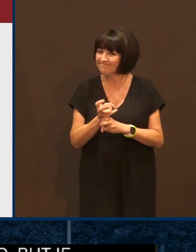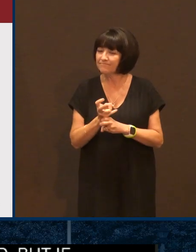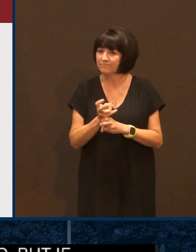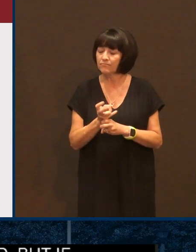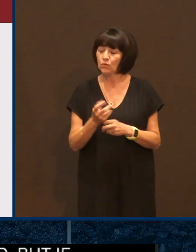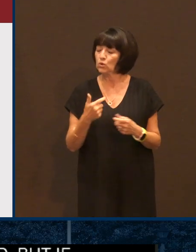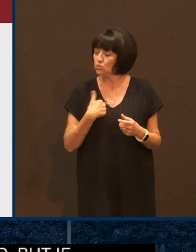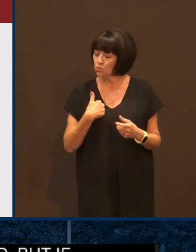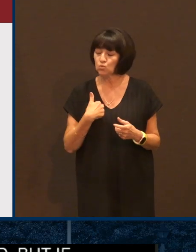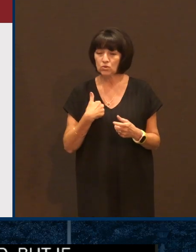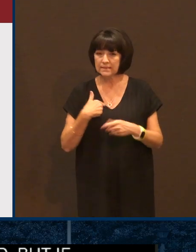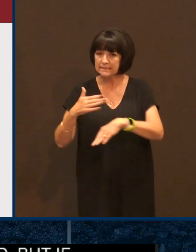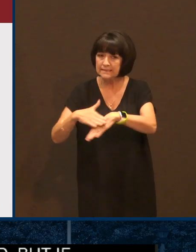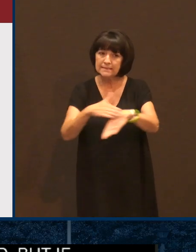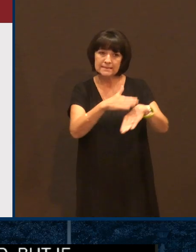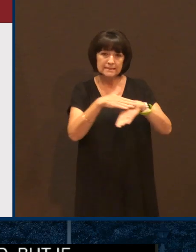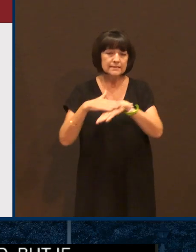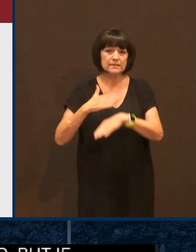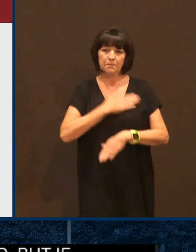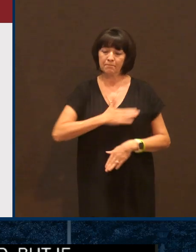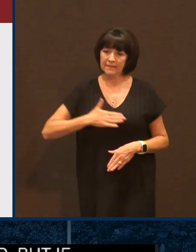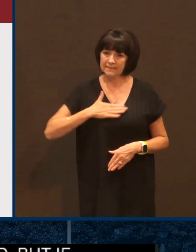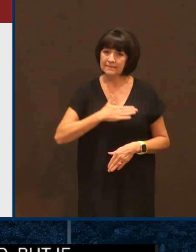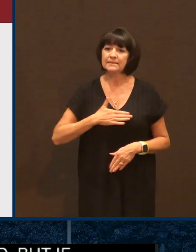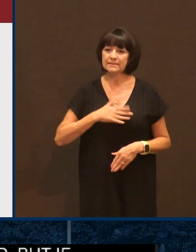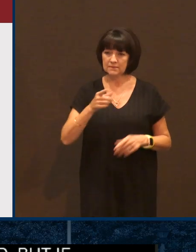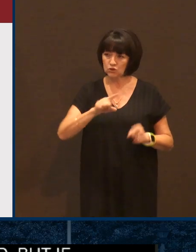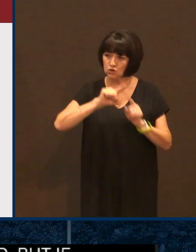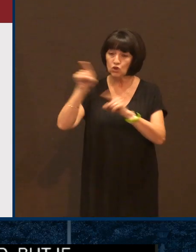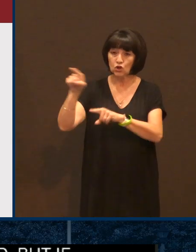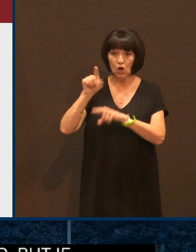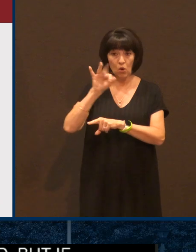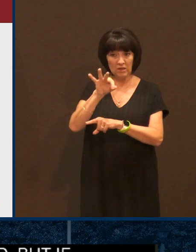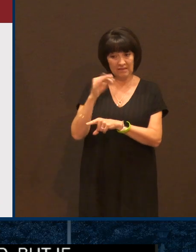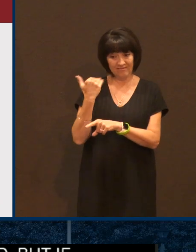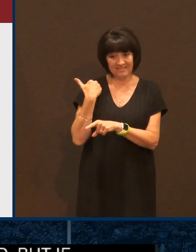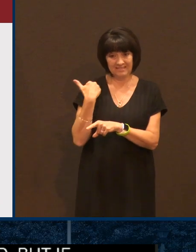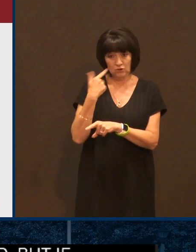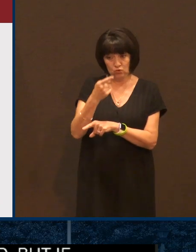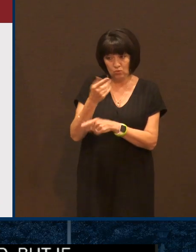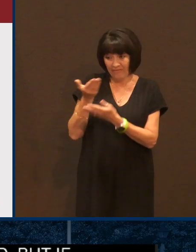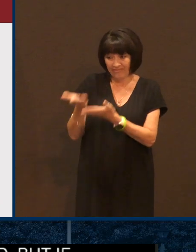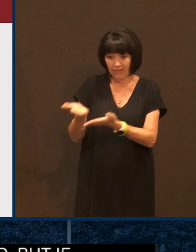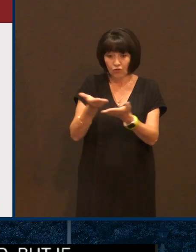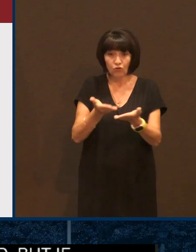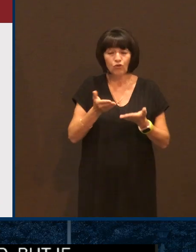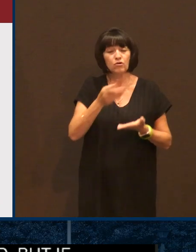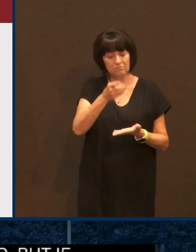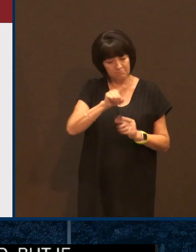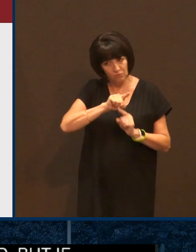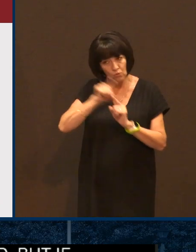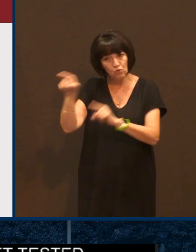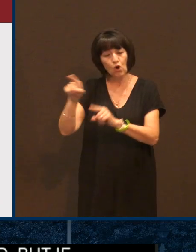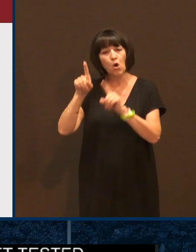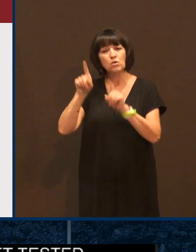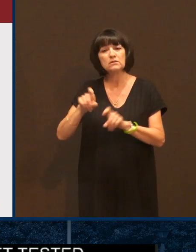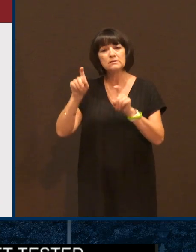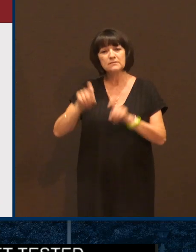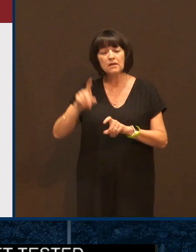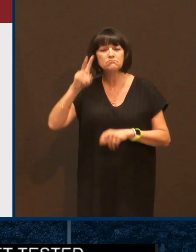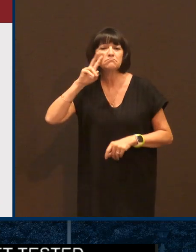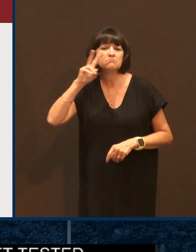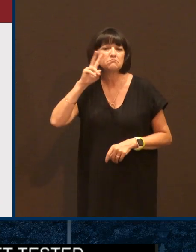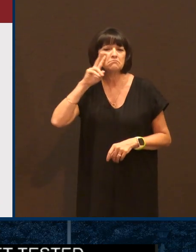tested so we have an idea of the spread in our community, both symptomatic and asymptomatic. So